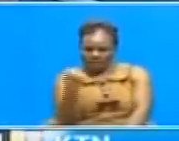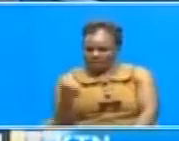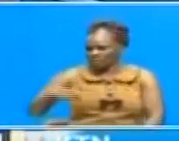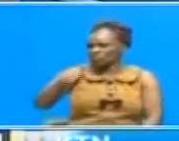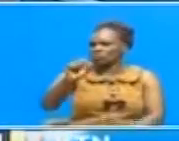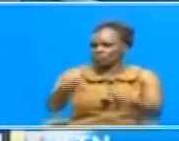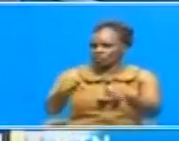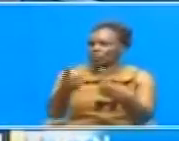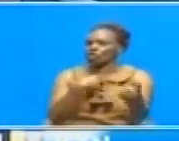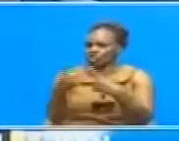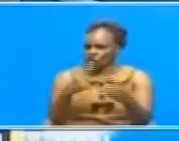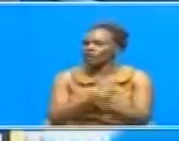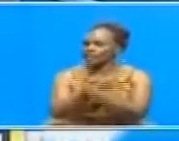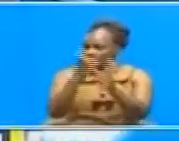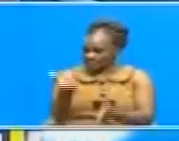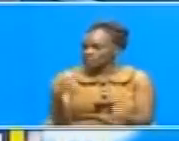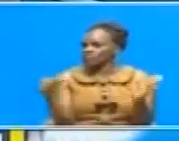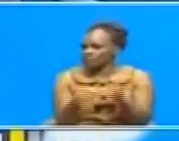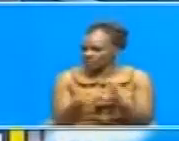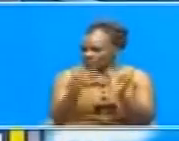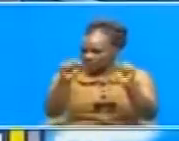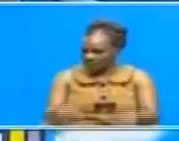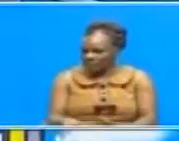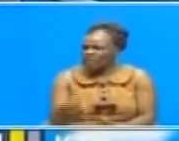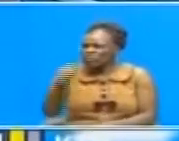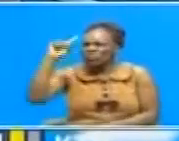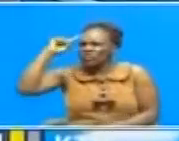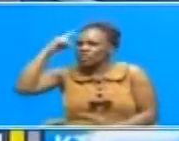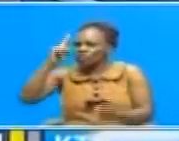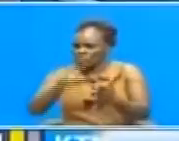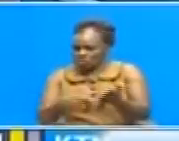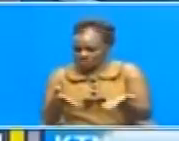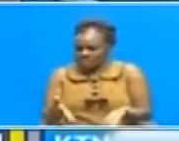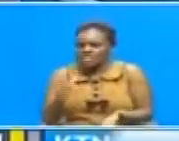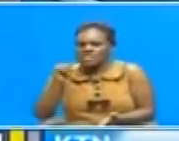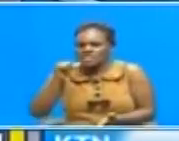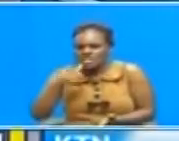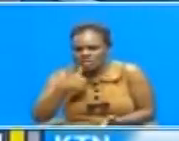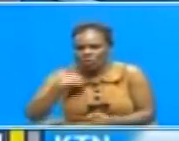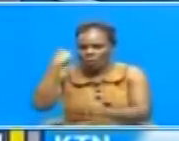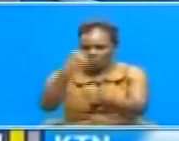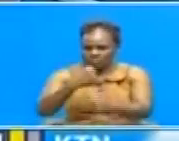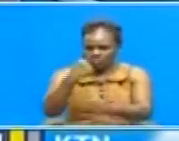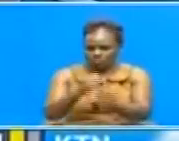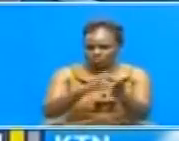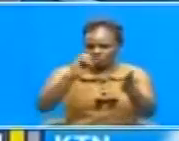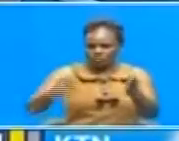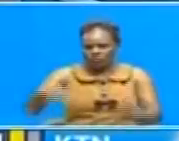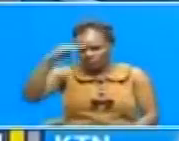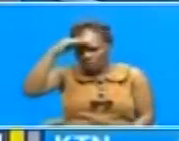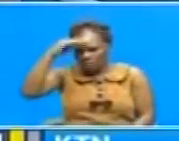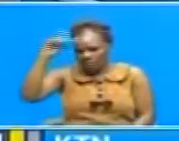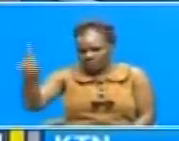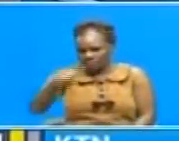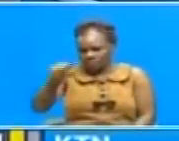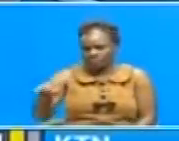speak quite a bit into this issue. What do you make of this latest attempt to stem illicit brews over the past